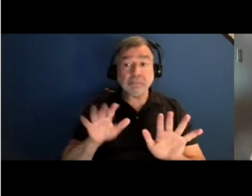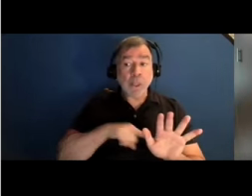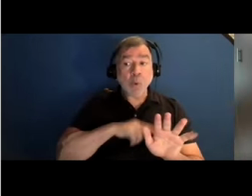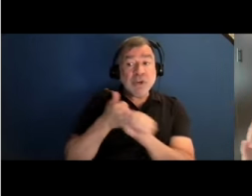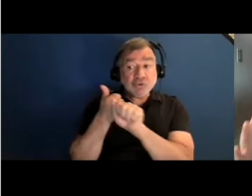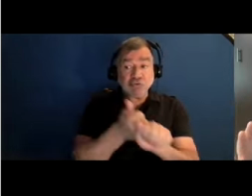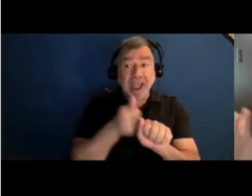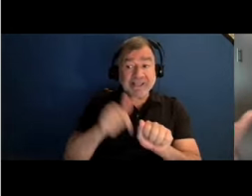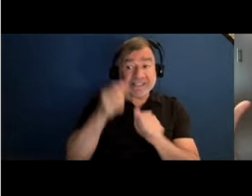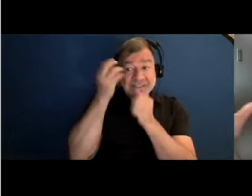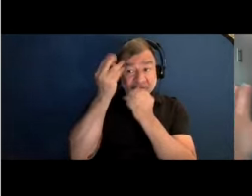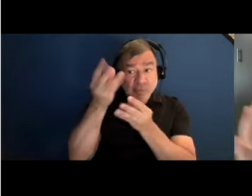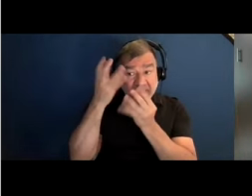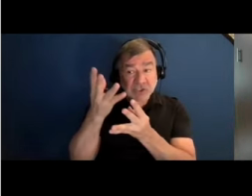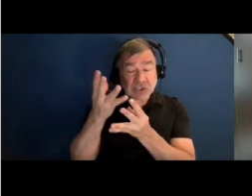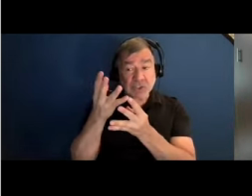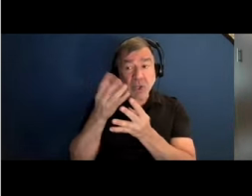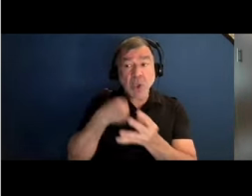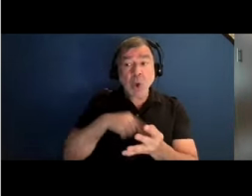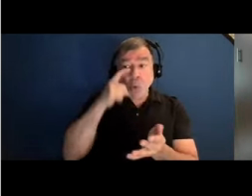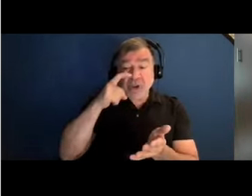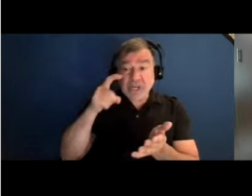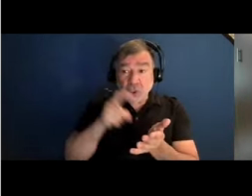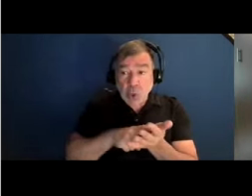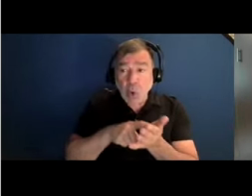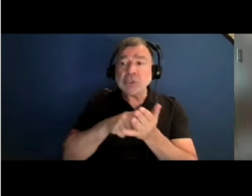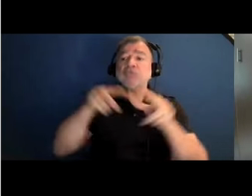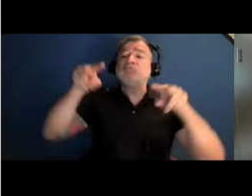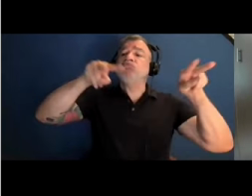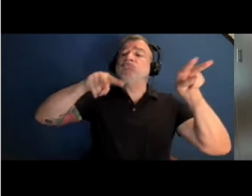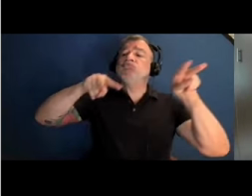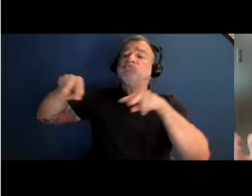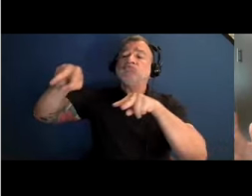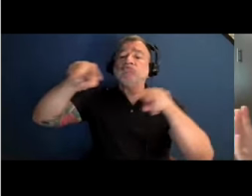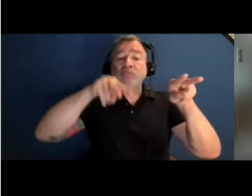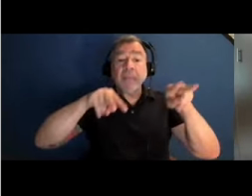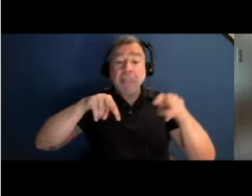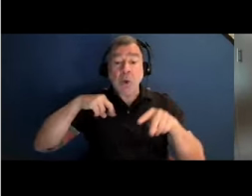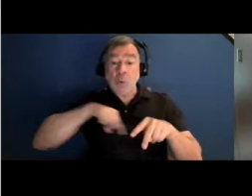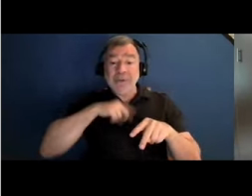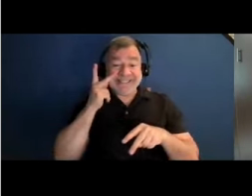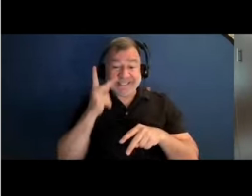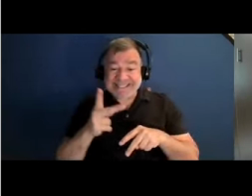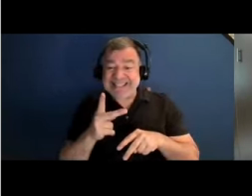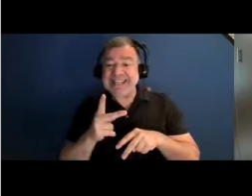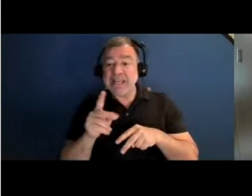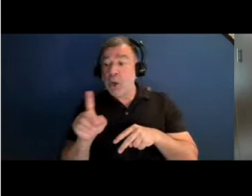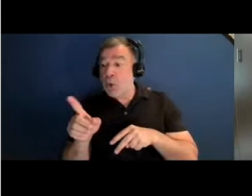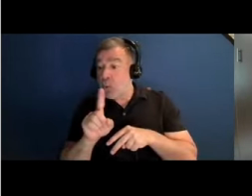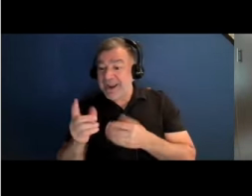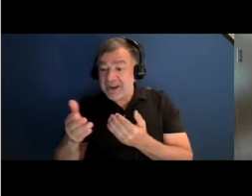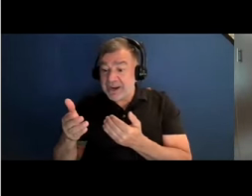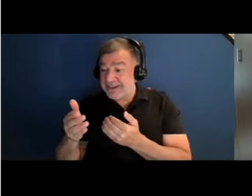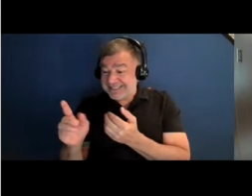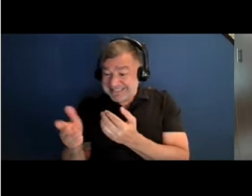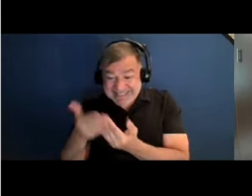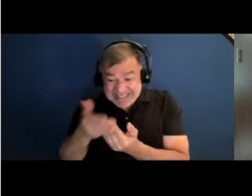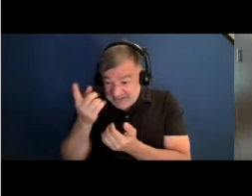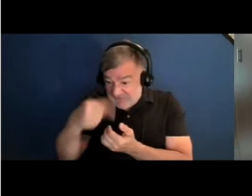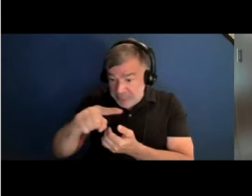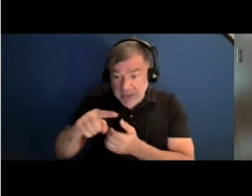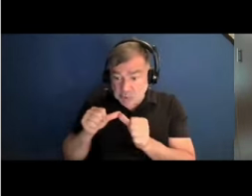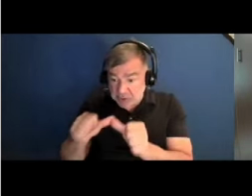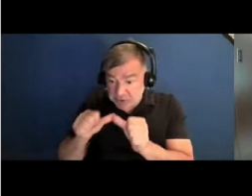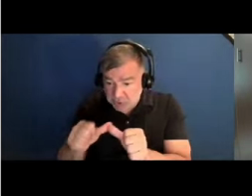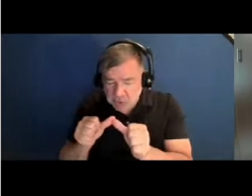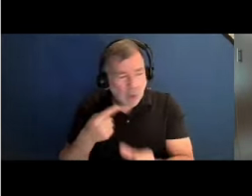information. We see at a wider level where individuals are going through the enrollment process. We can see where it's making it easy for them to continue on. We can